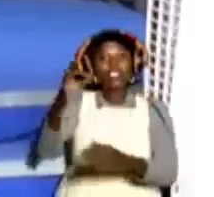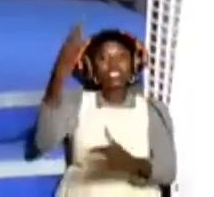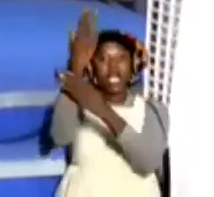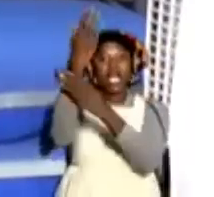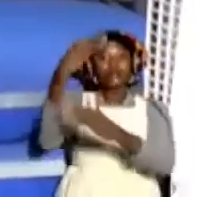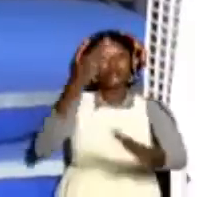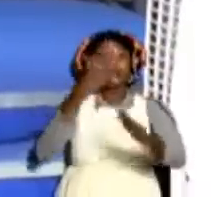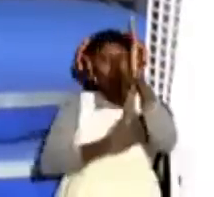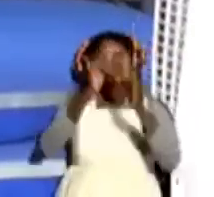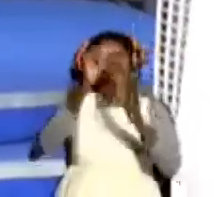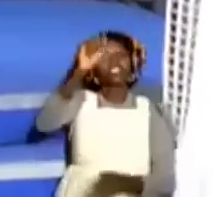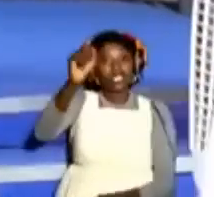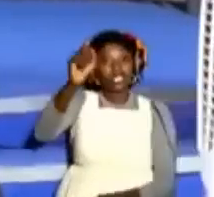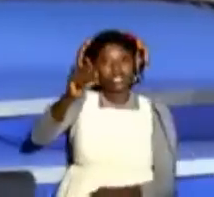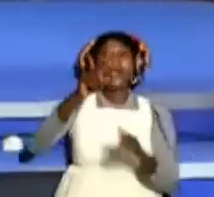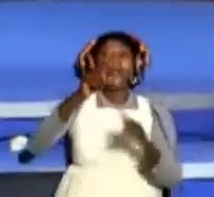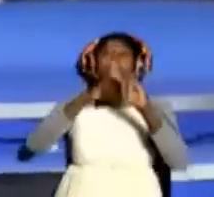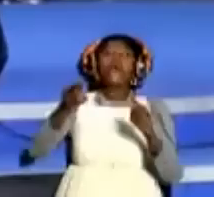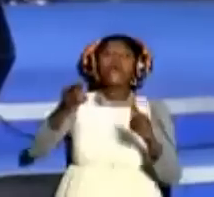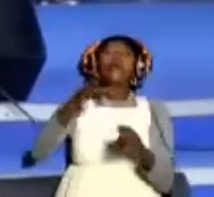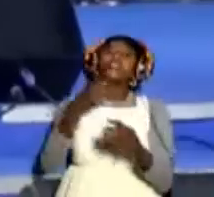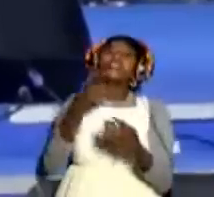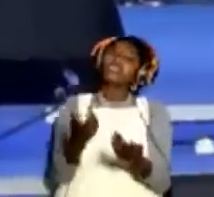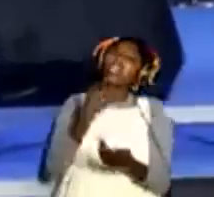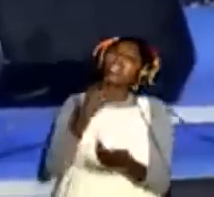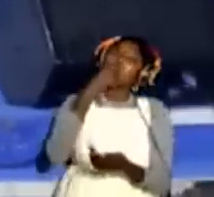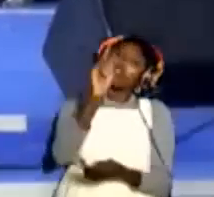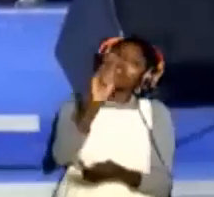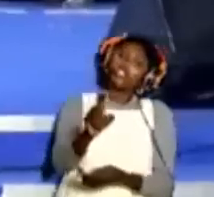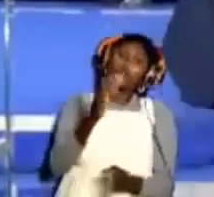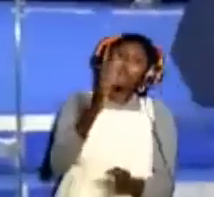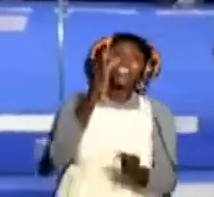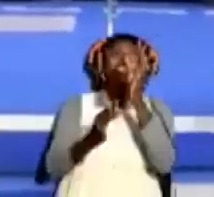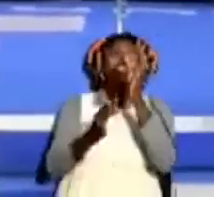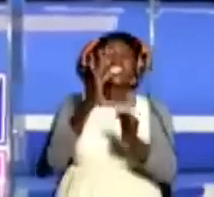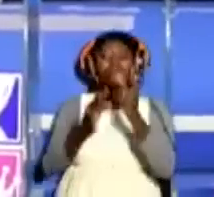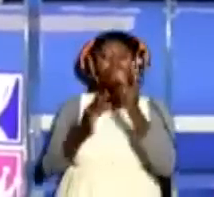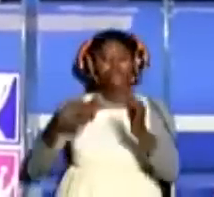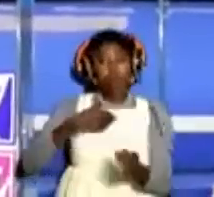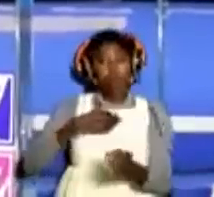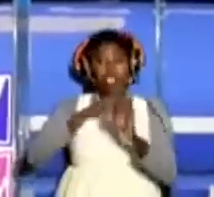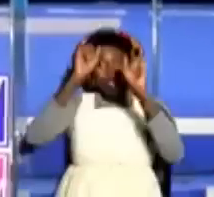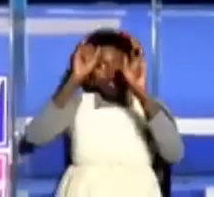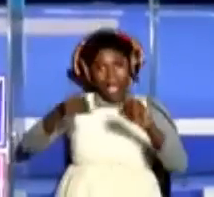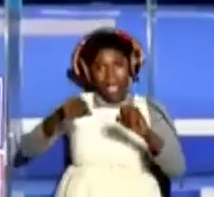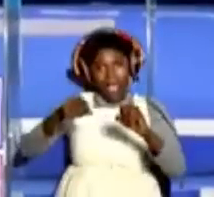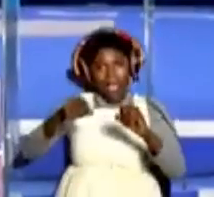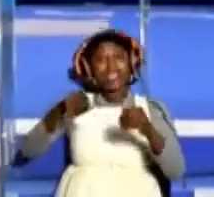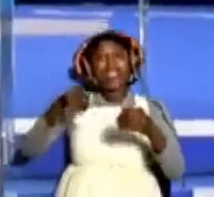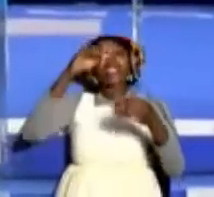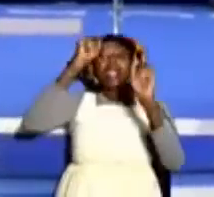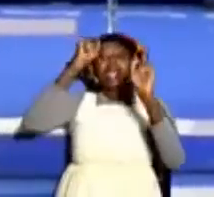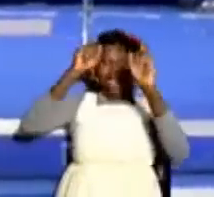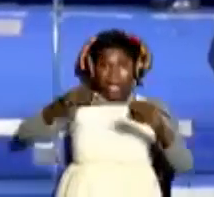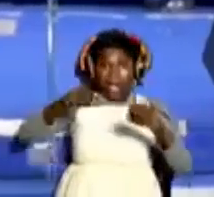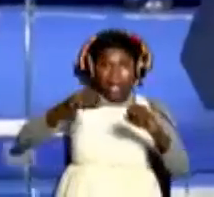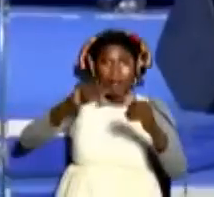God? But the simple condition is what any one of us can meet. Say, but if